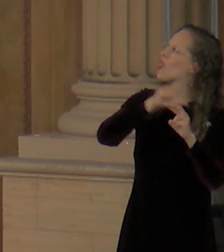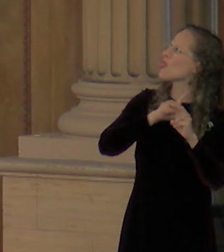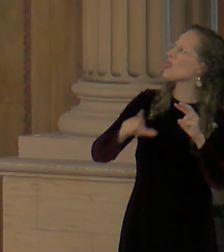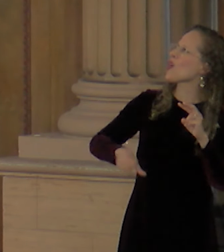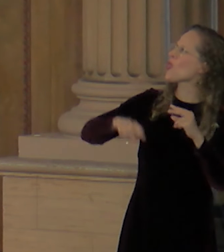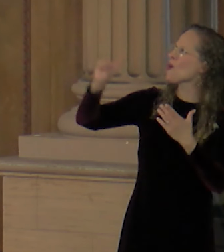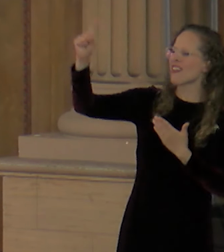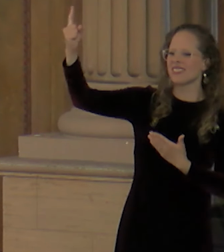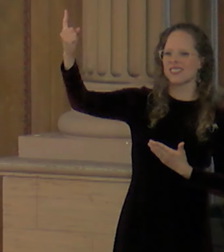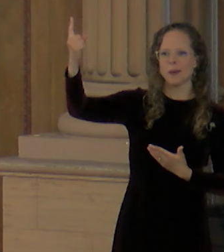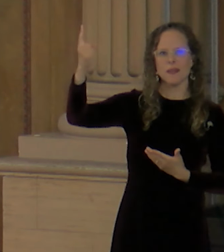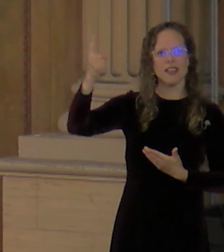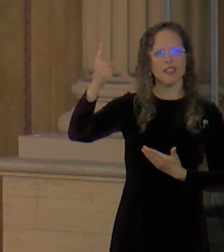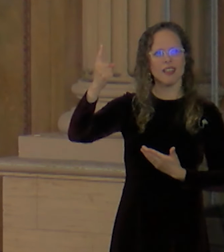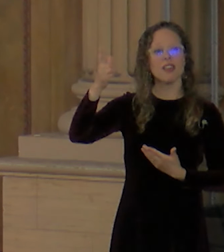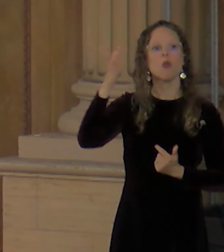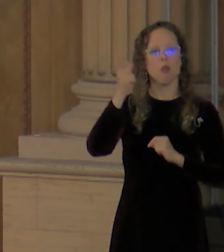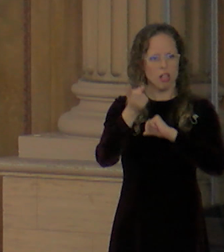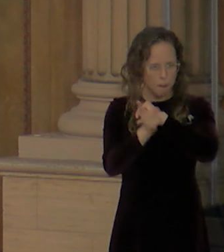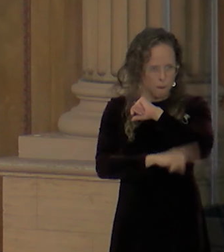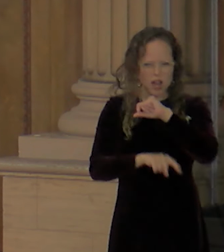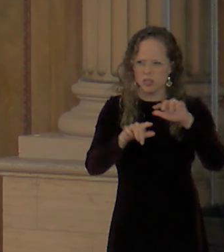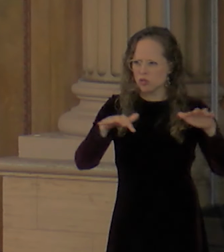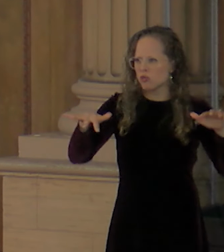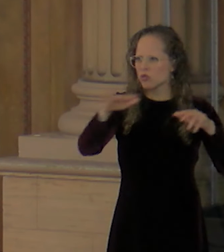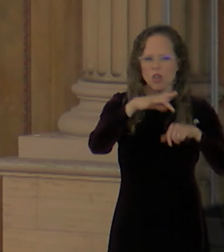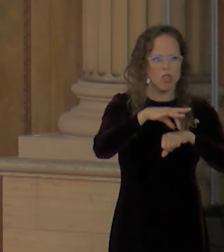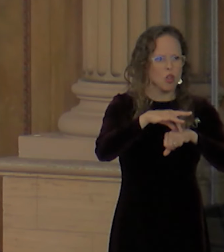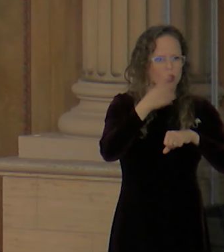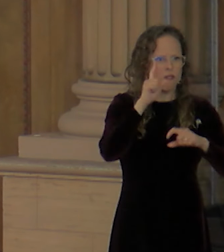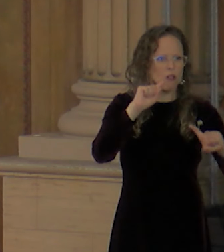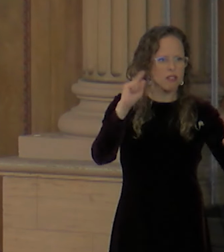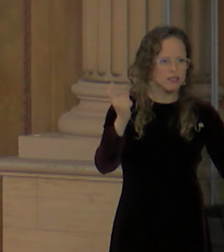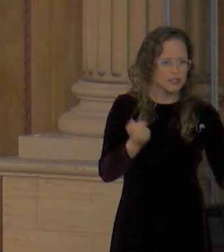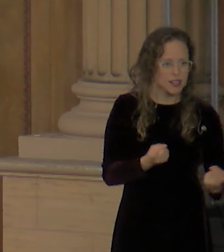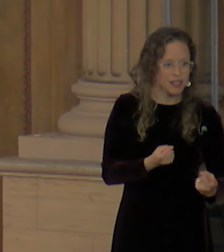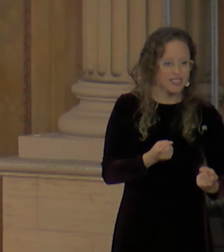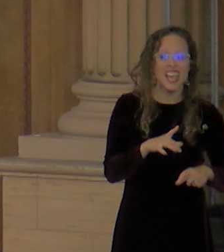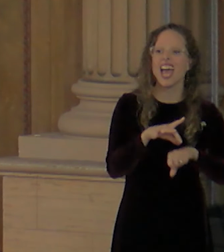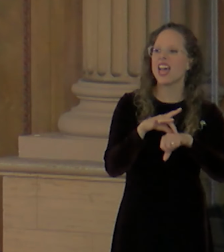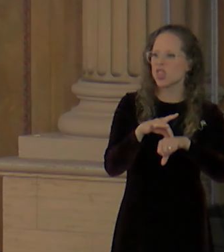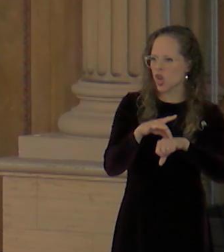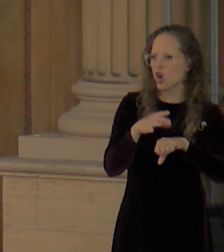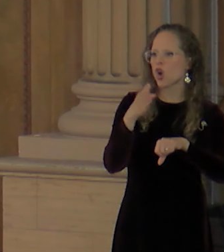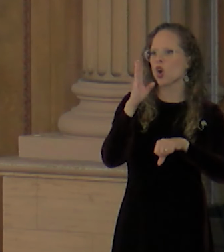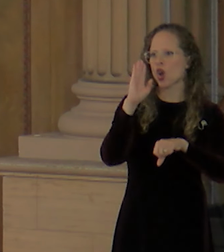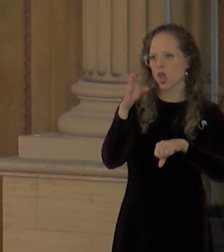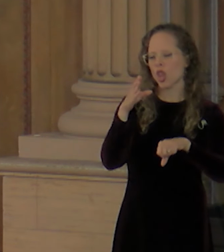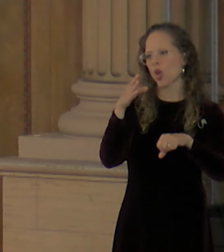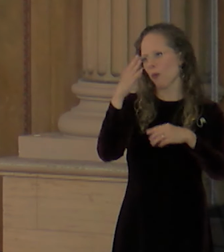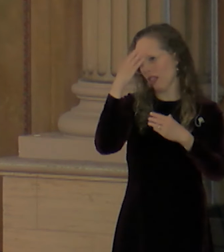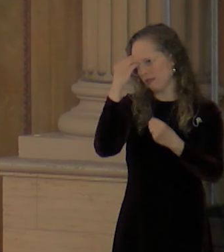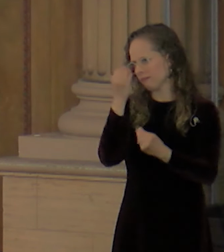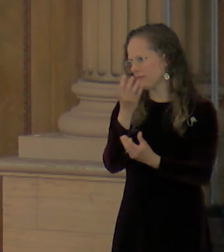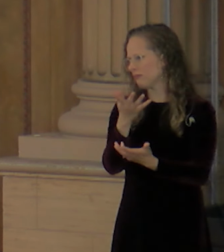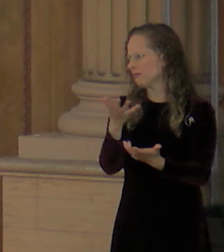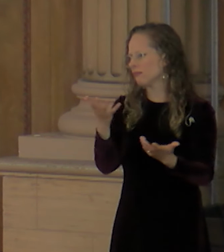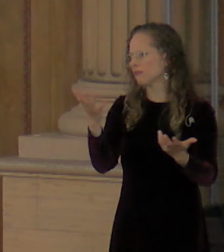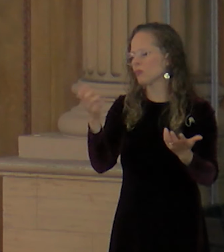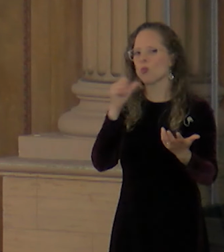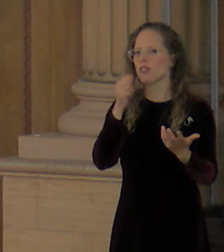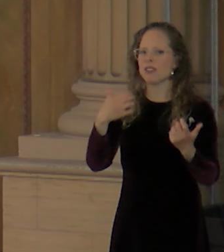place to punish the inhabitants of the earth for their iniquity, and the earth will disclose the blood shed on it and will no more cover its